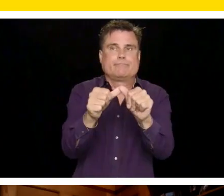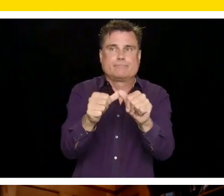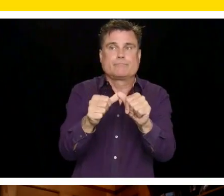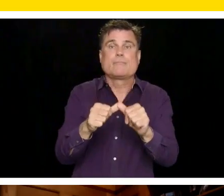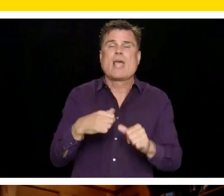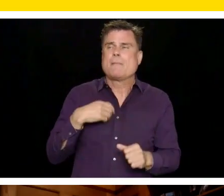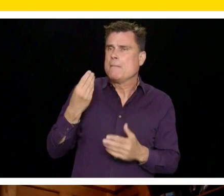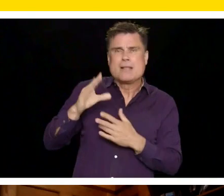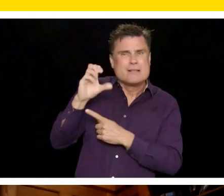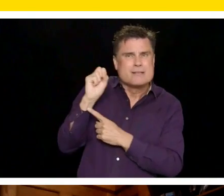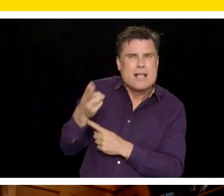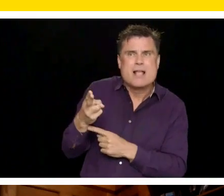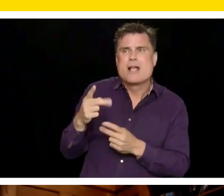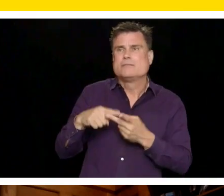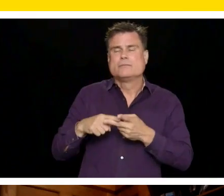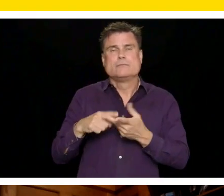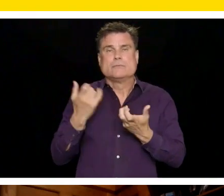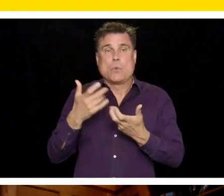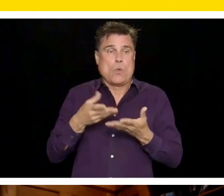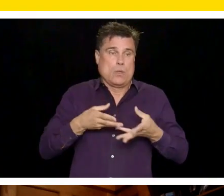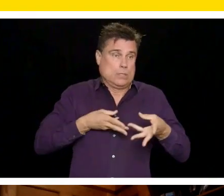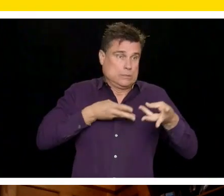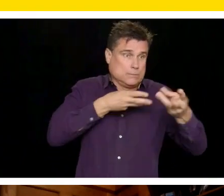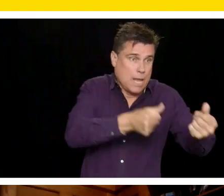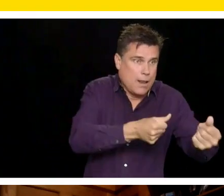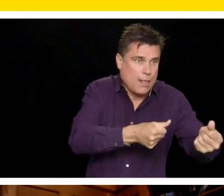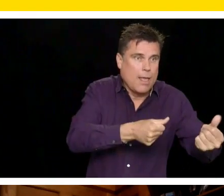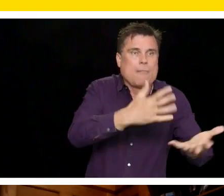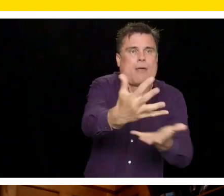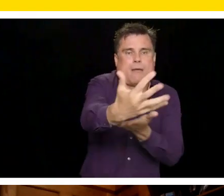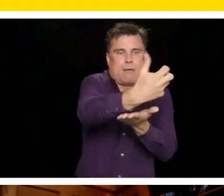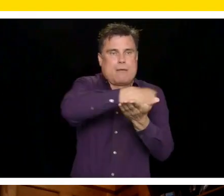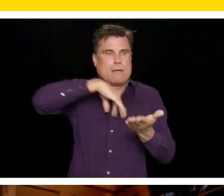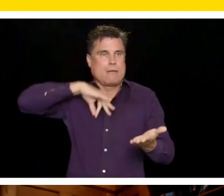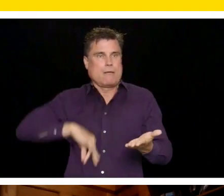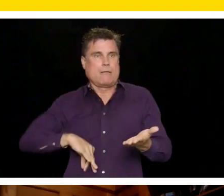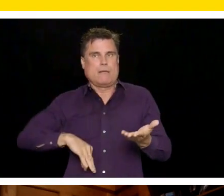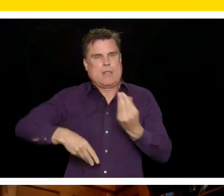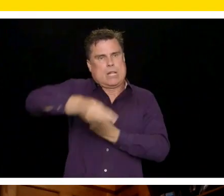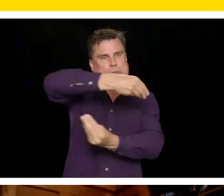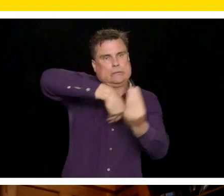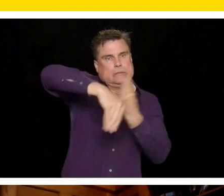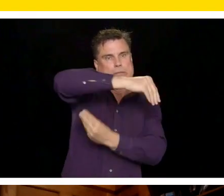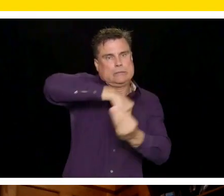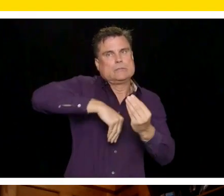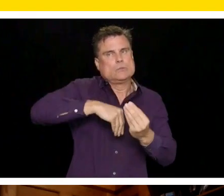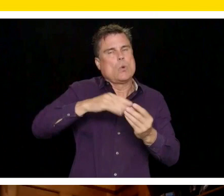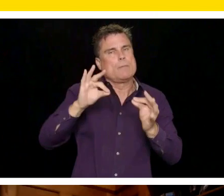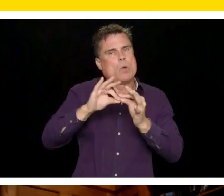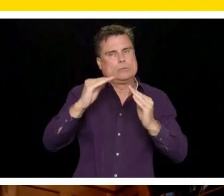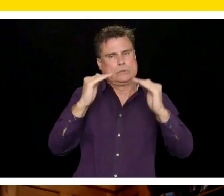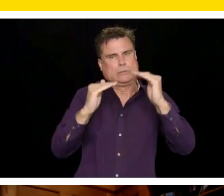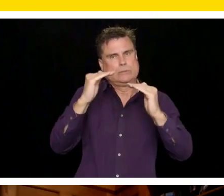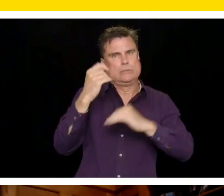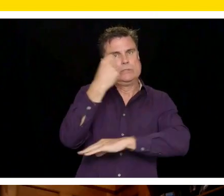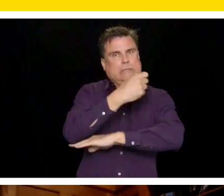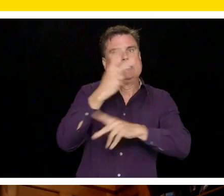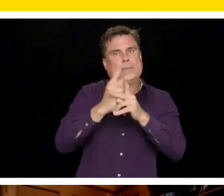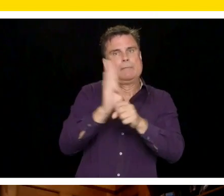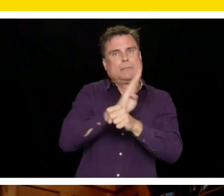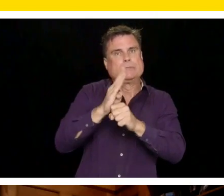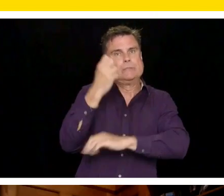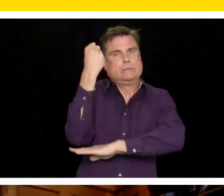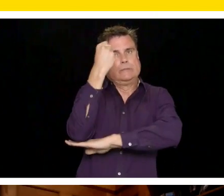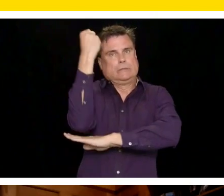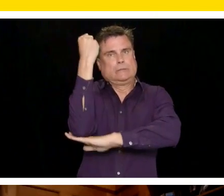of the some of the things that we did right away out of the gate was defer taxes that are collected by the provincial government to